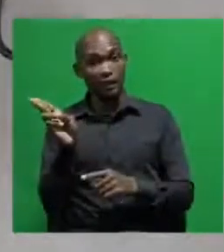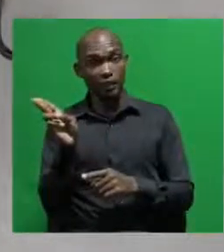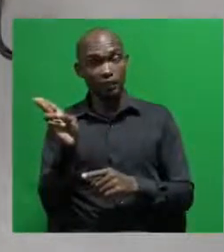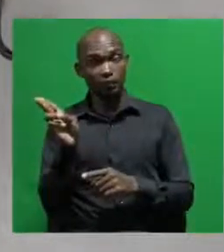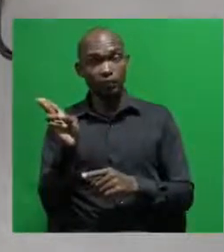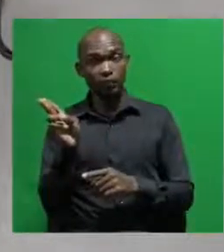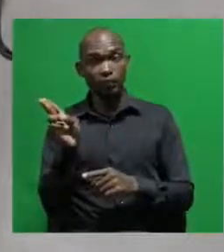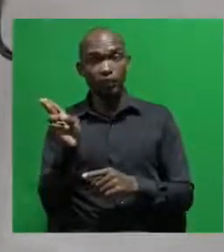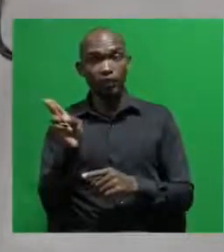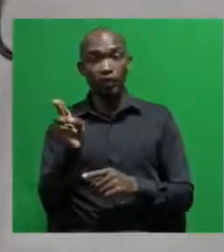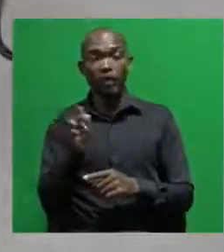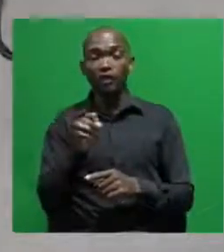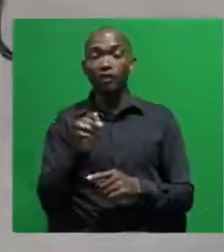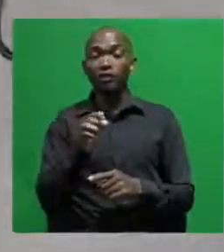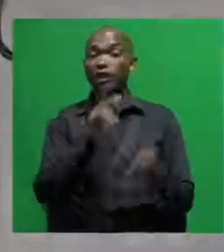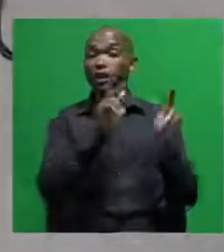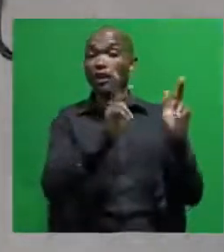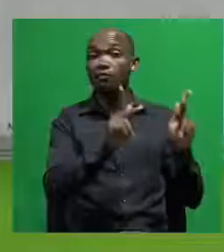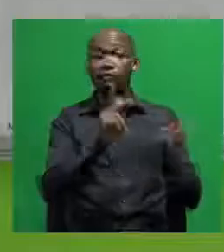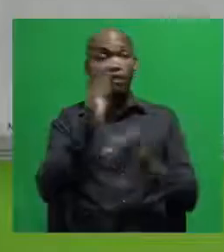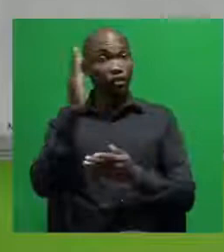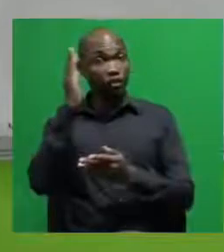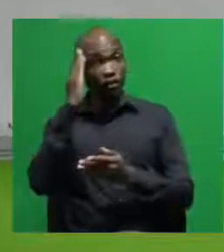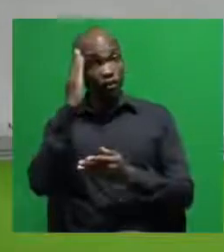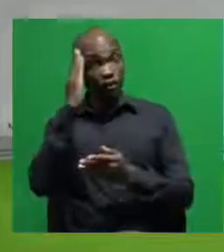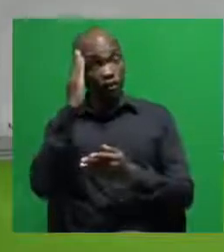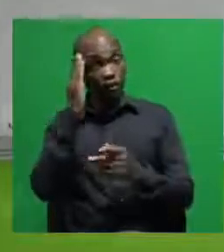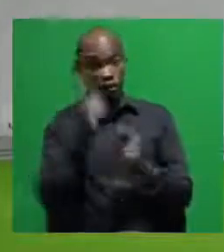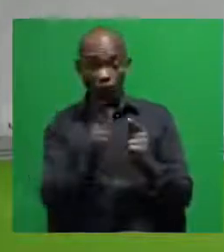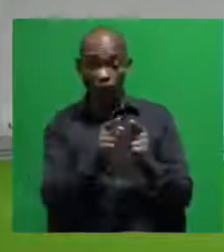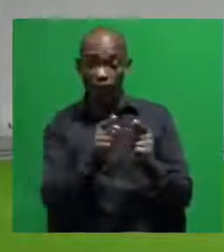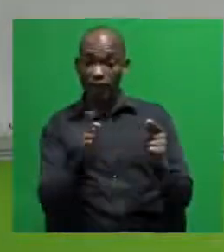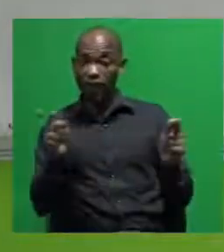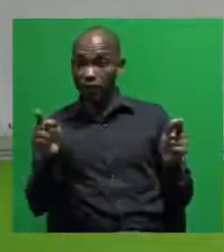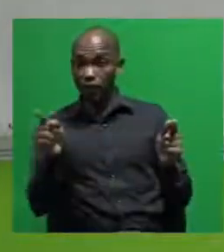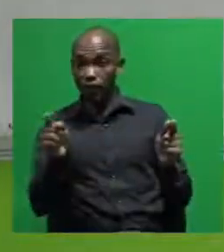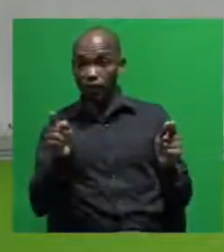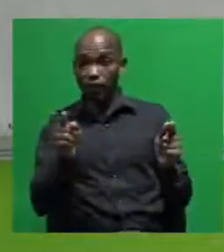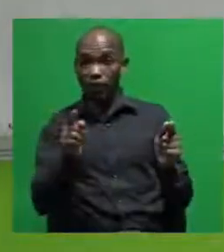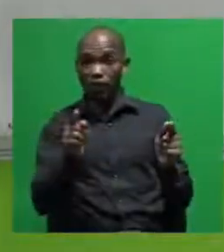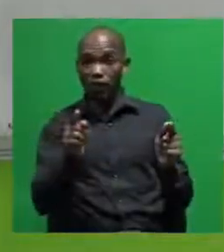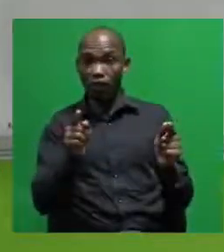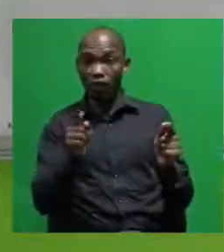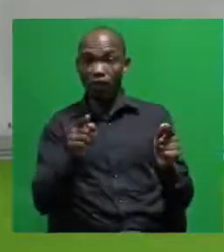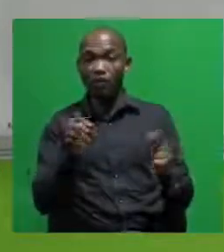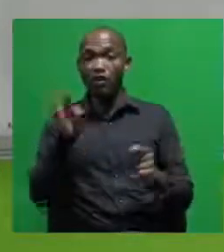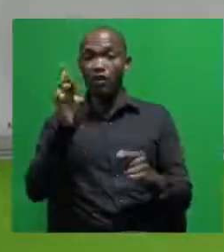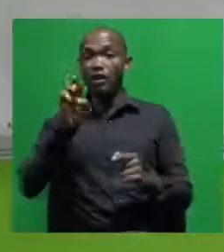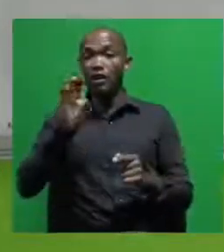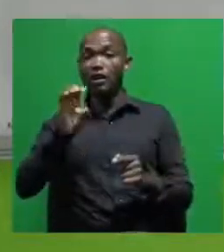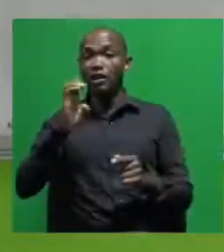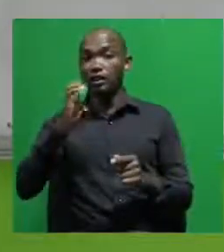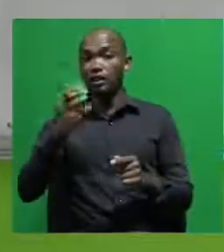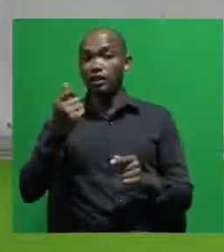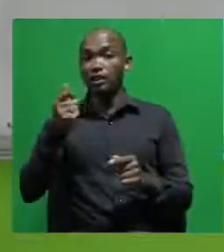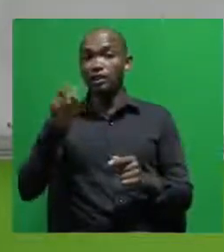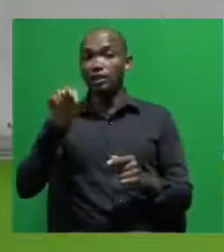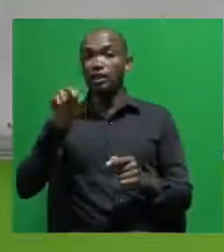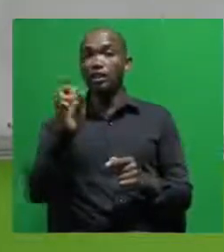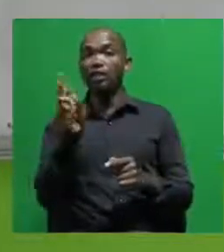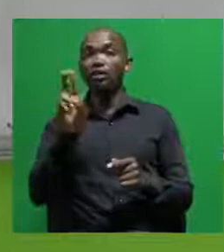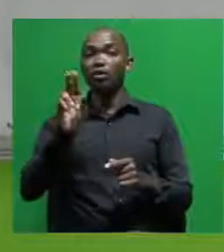height. So if we know the length of the rectangular object,